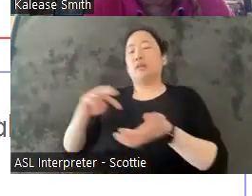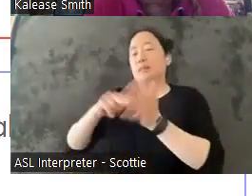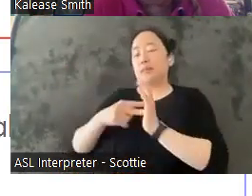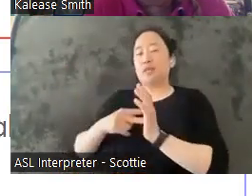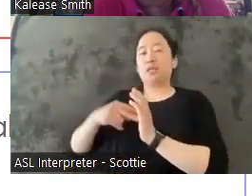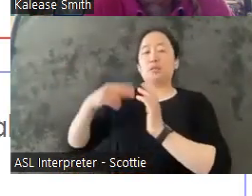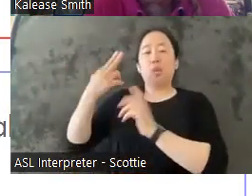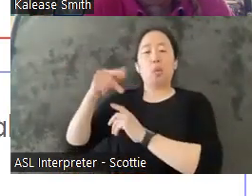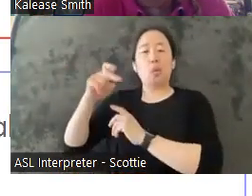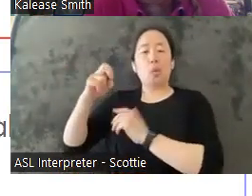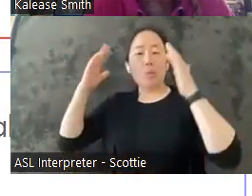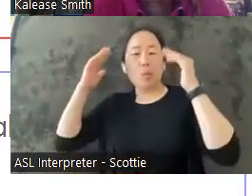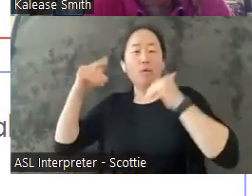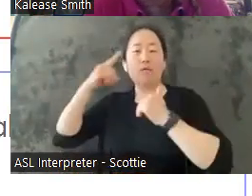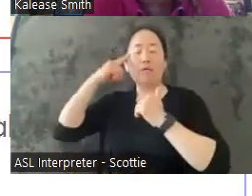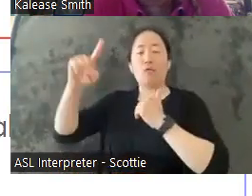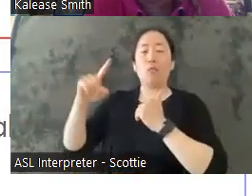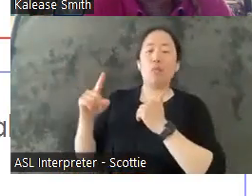hope, like joy,